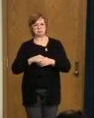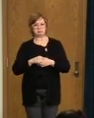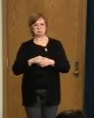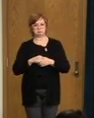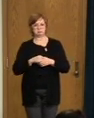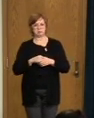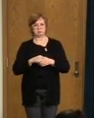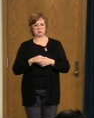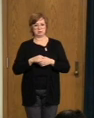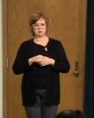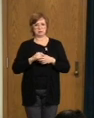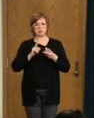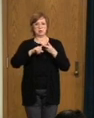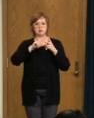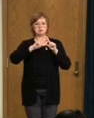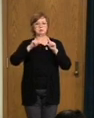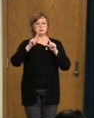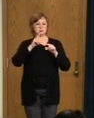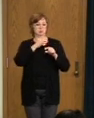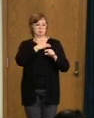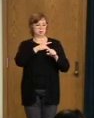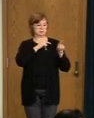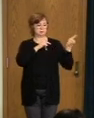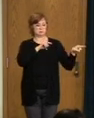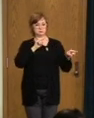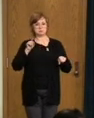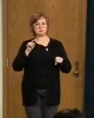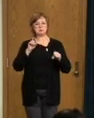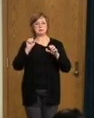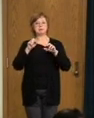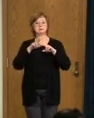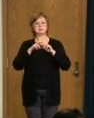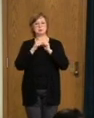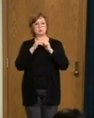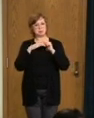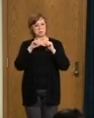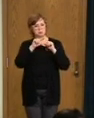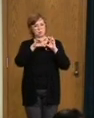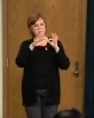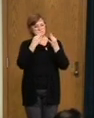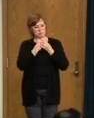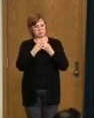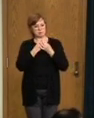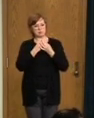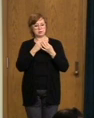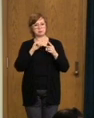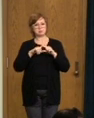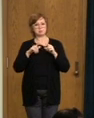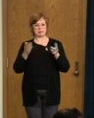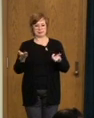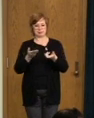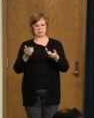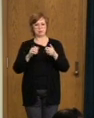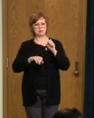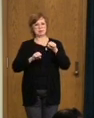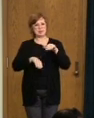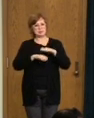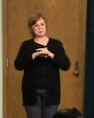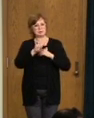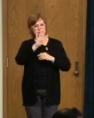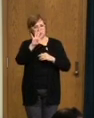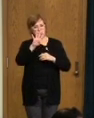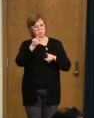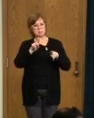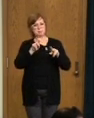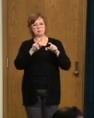can only sit with your household. Here, at this point, you can go and sit with up to 4 people. But again, what we have seen, the evidence we have seen,